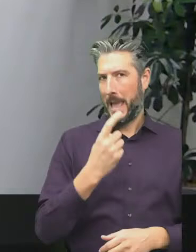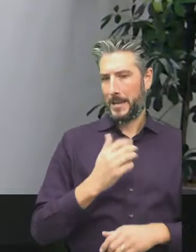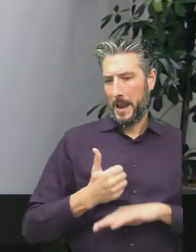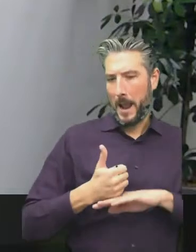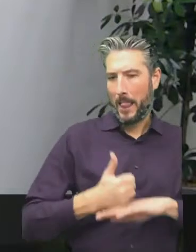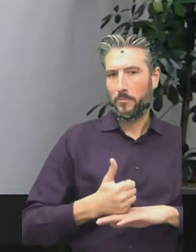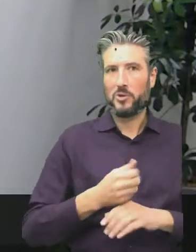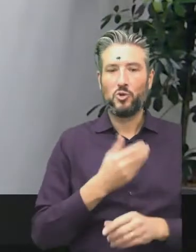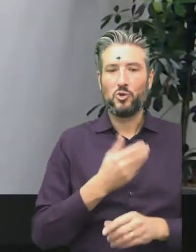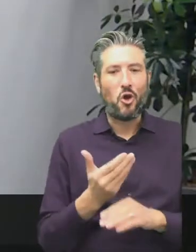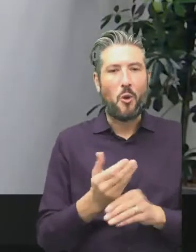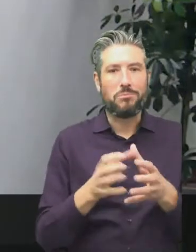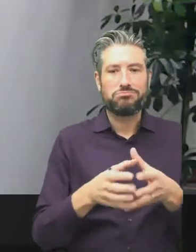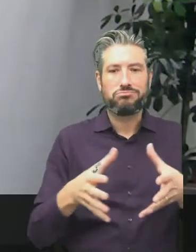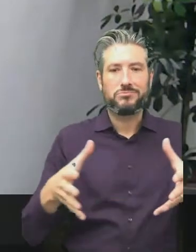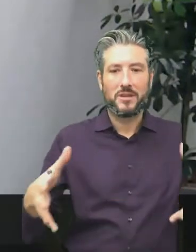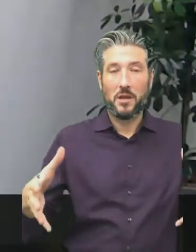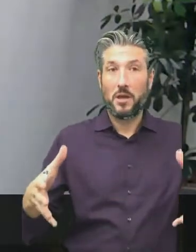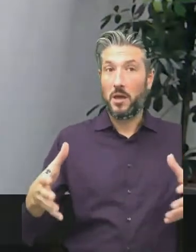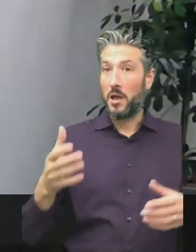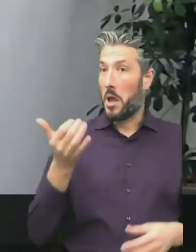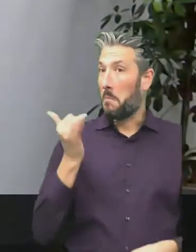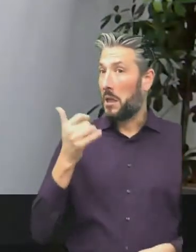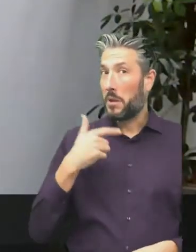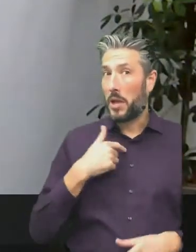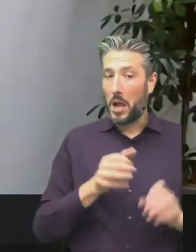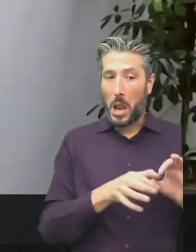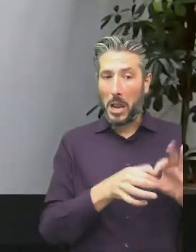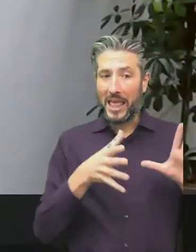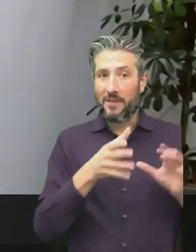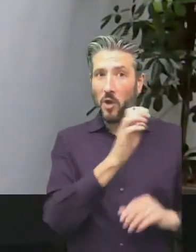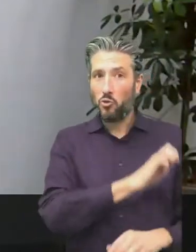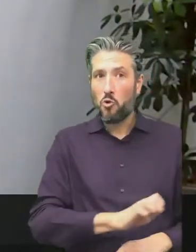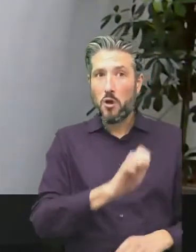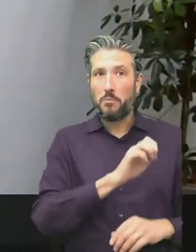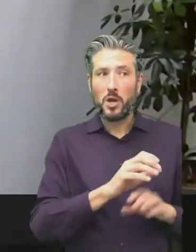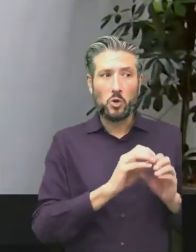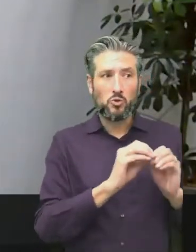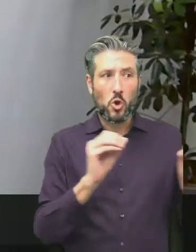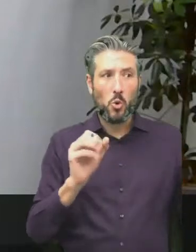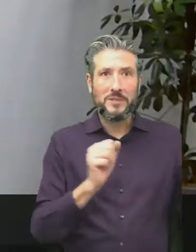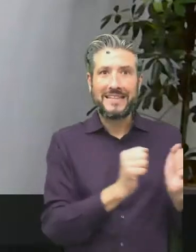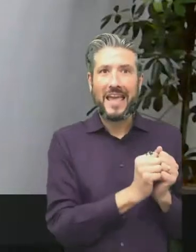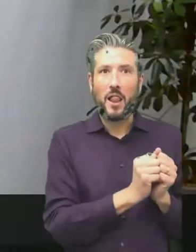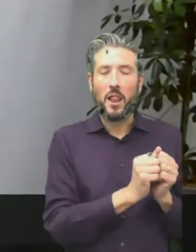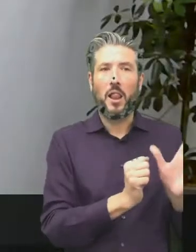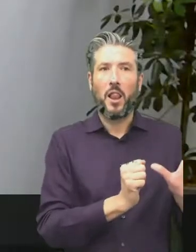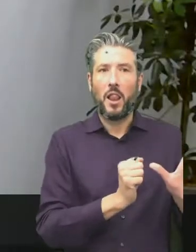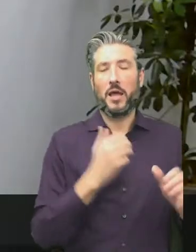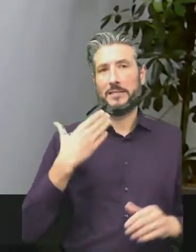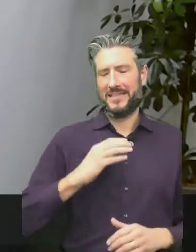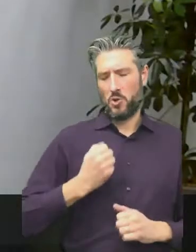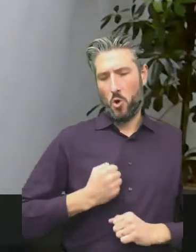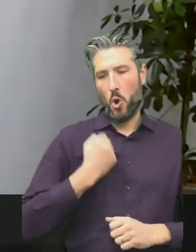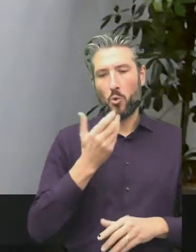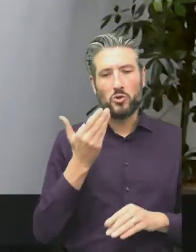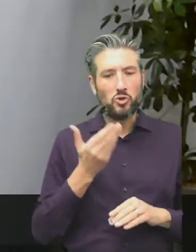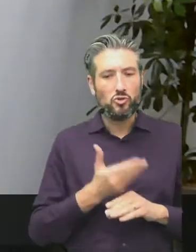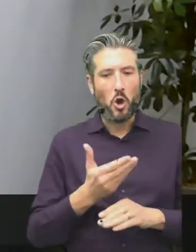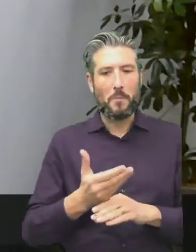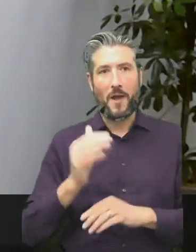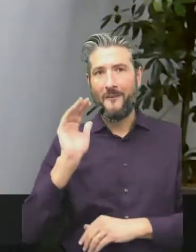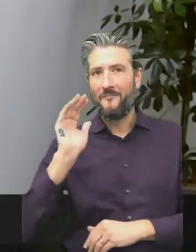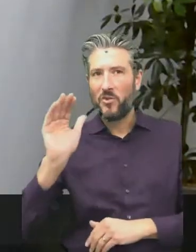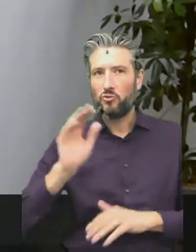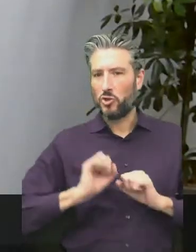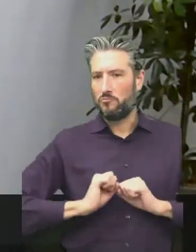we've left the European Union without a deal. It'll be really important we find jobs that are future-proof, well-paid, highly trained, that